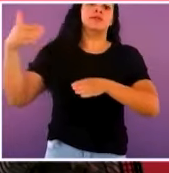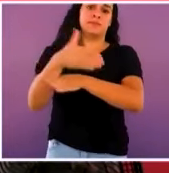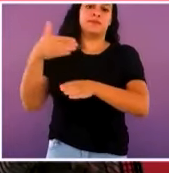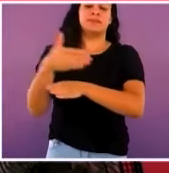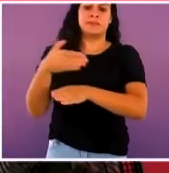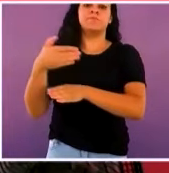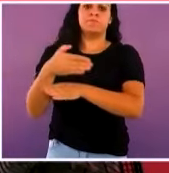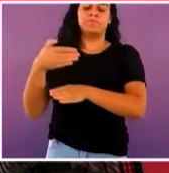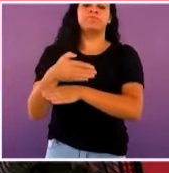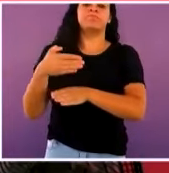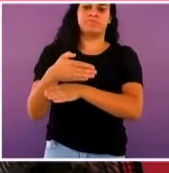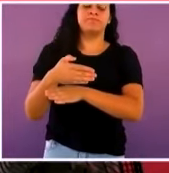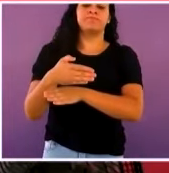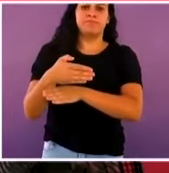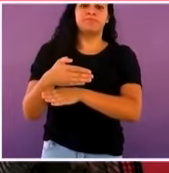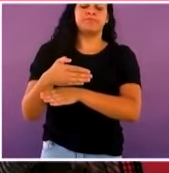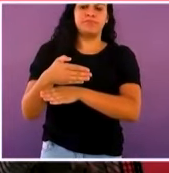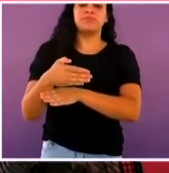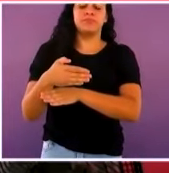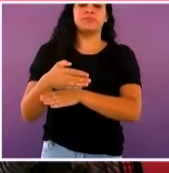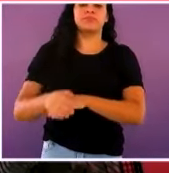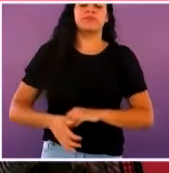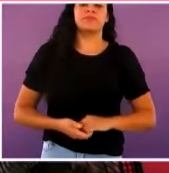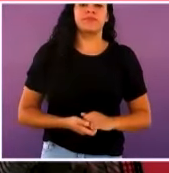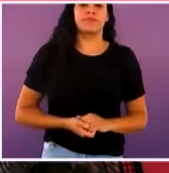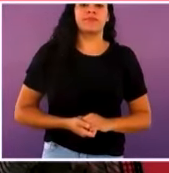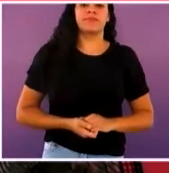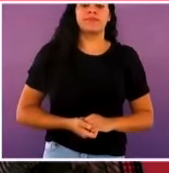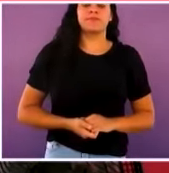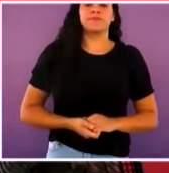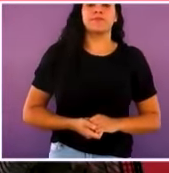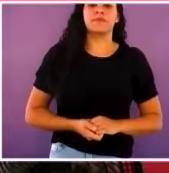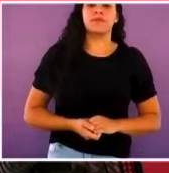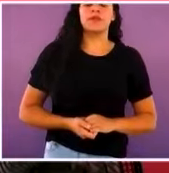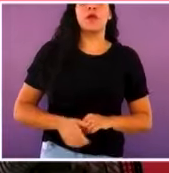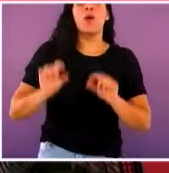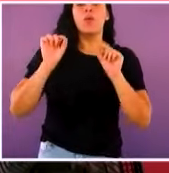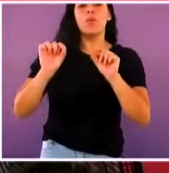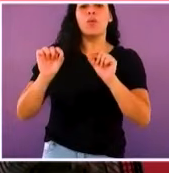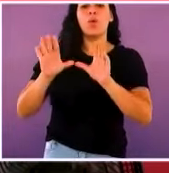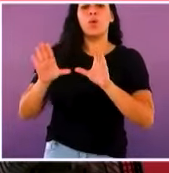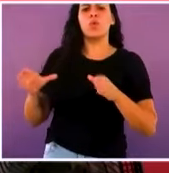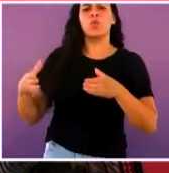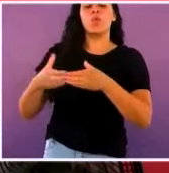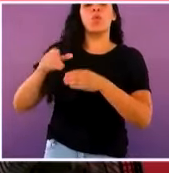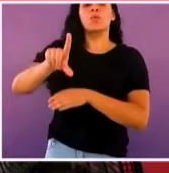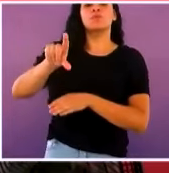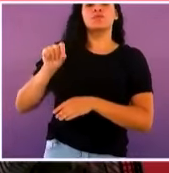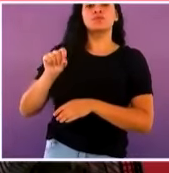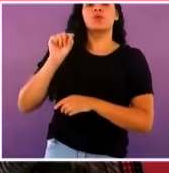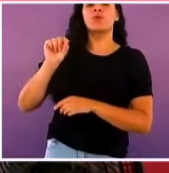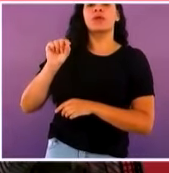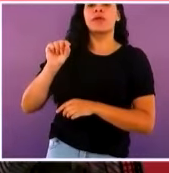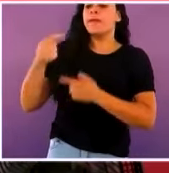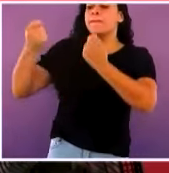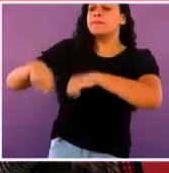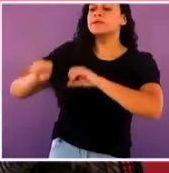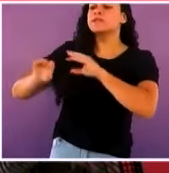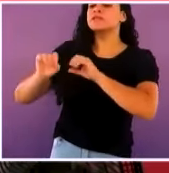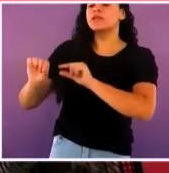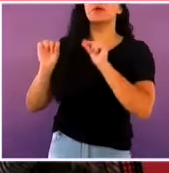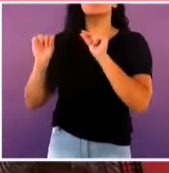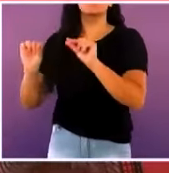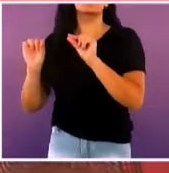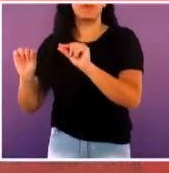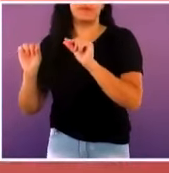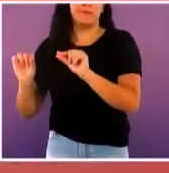people that decides what needs to be taught. É o povo que decide o que precisa ser ensinado. It is the